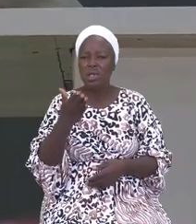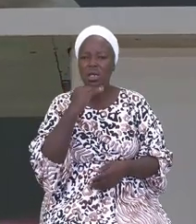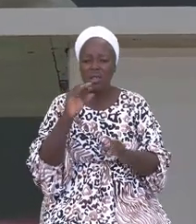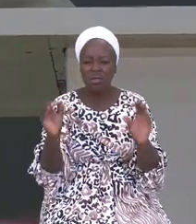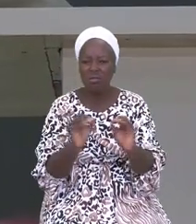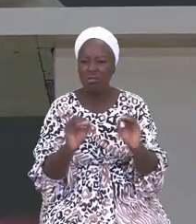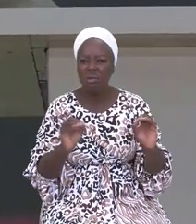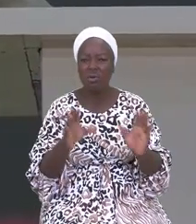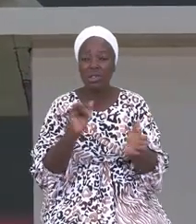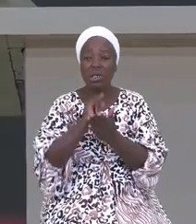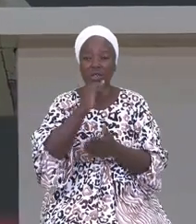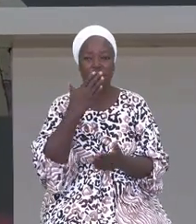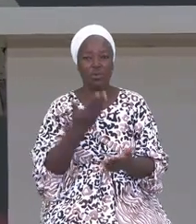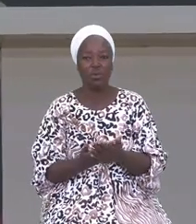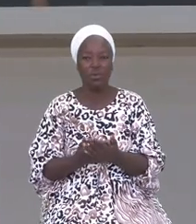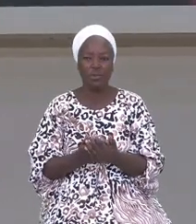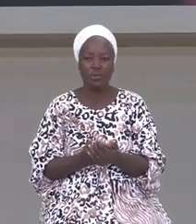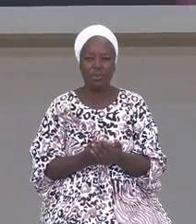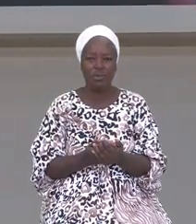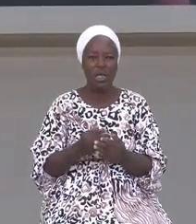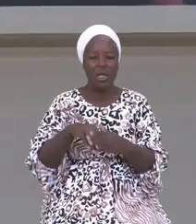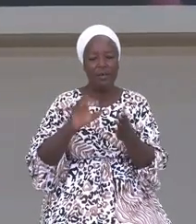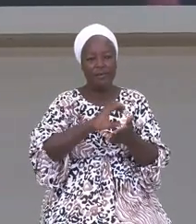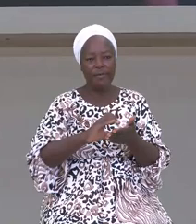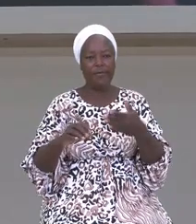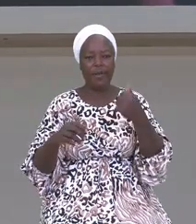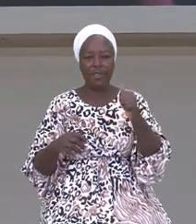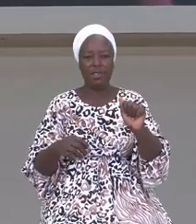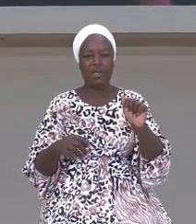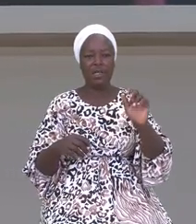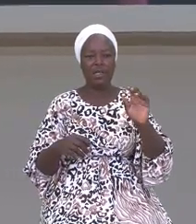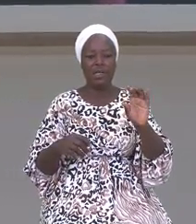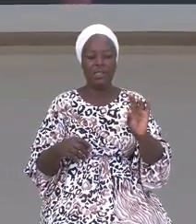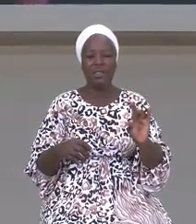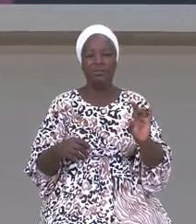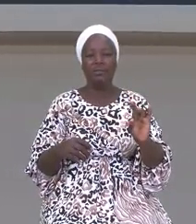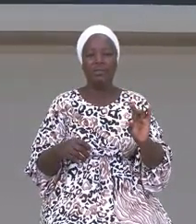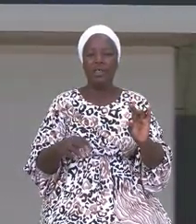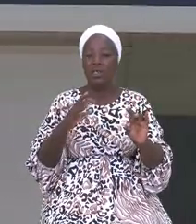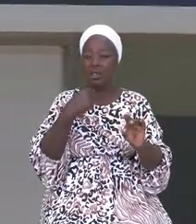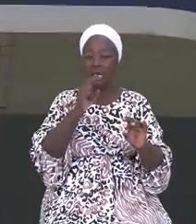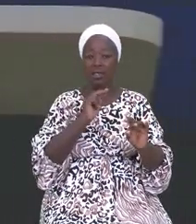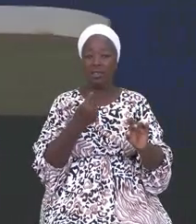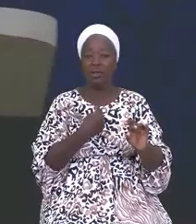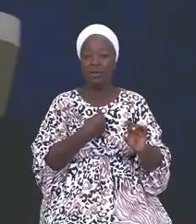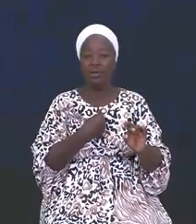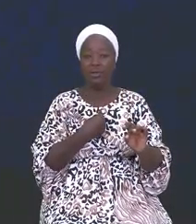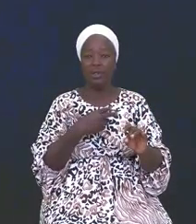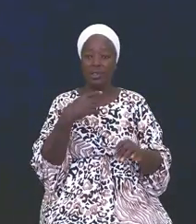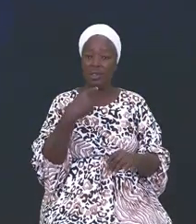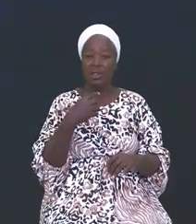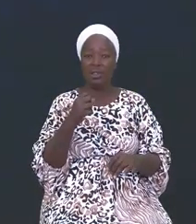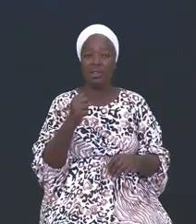that is good. In verse 18, he tells us, he